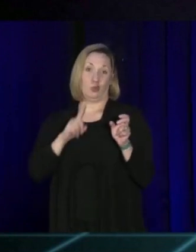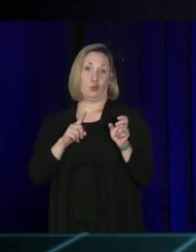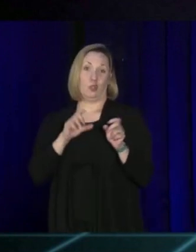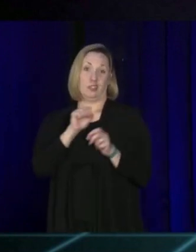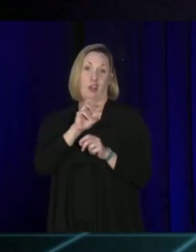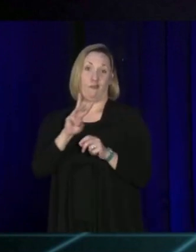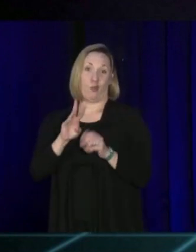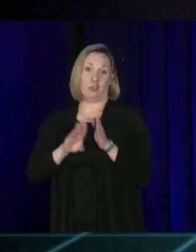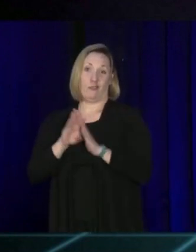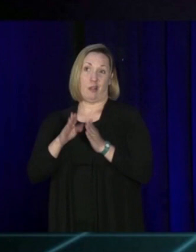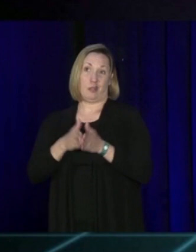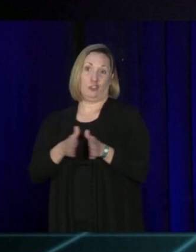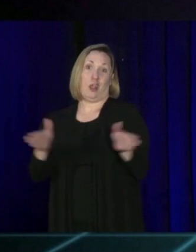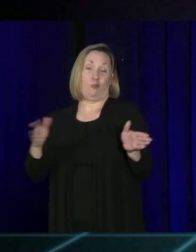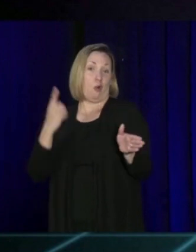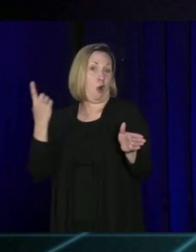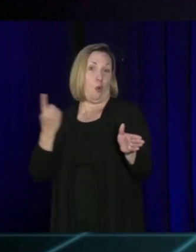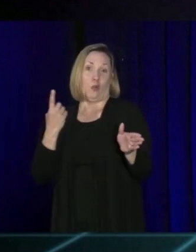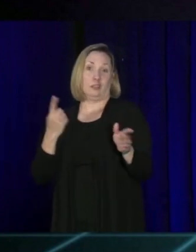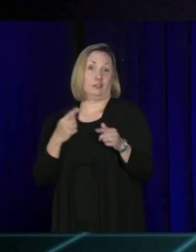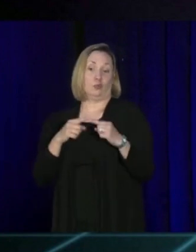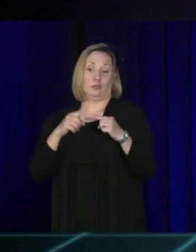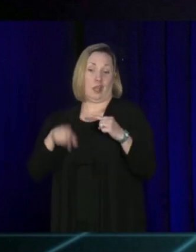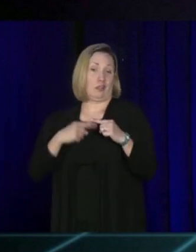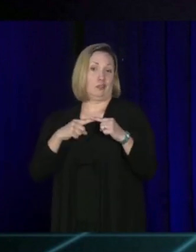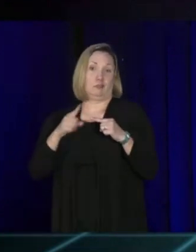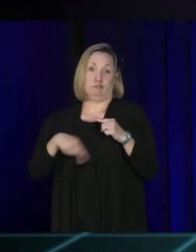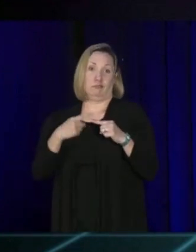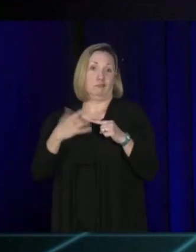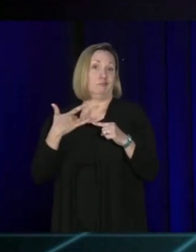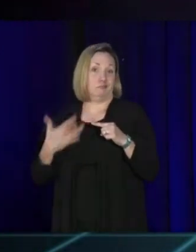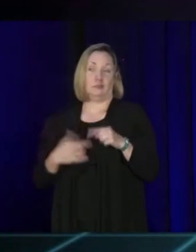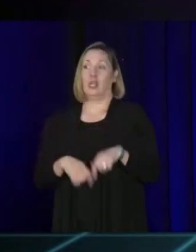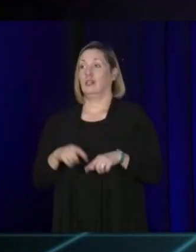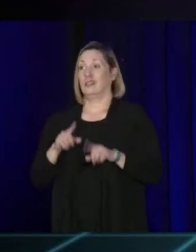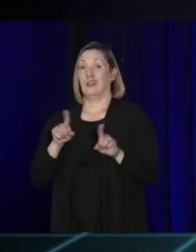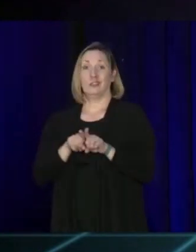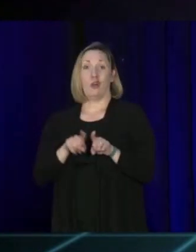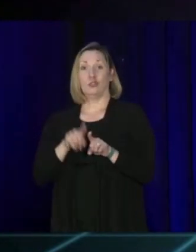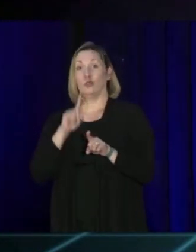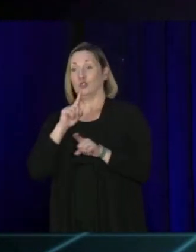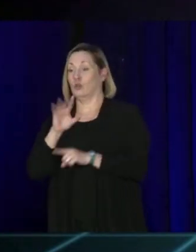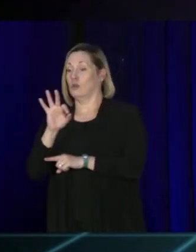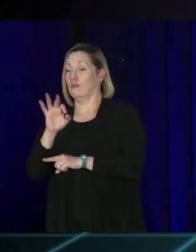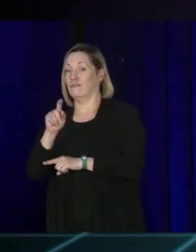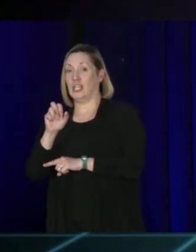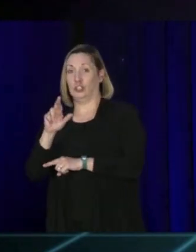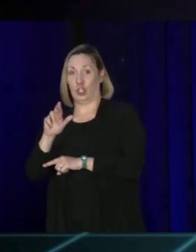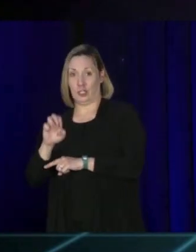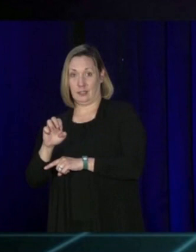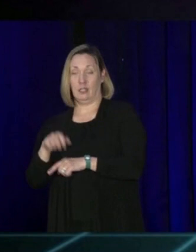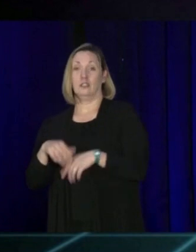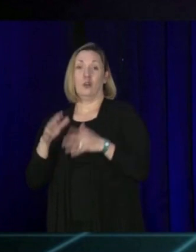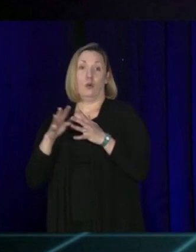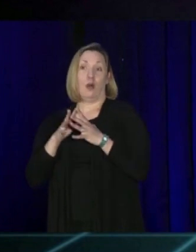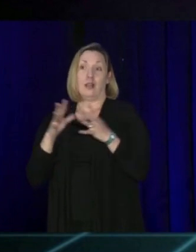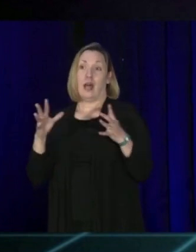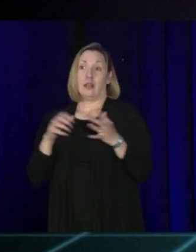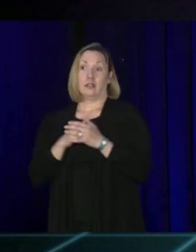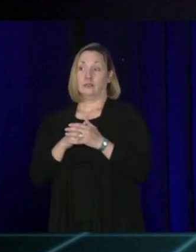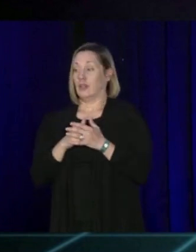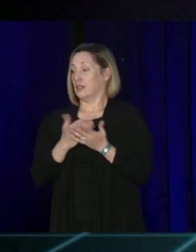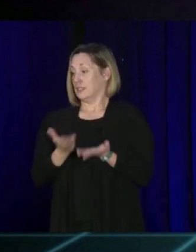in general is always going through cycles. And that's true for features. So a lot of, this